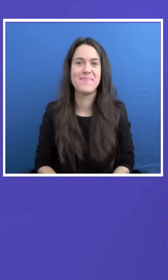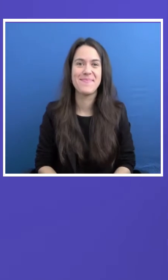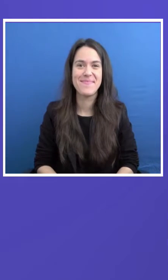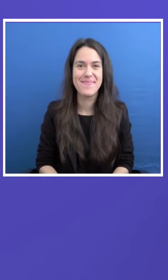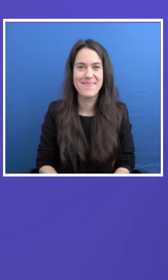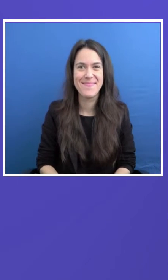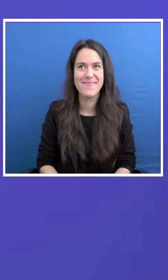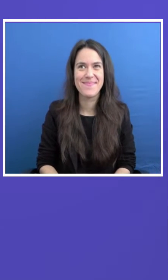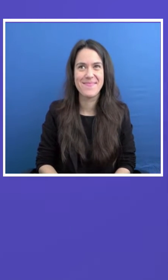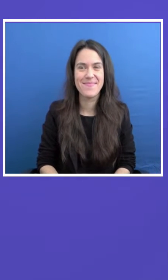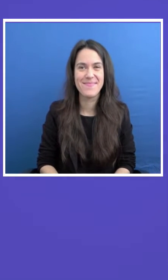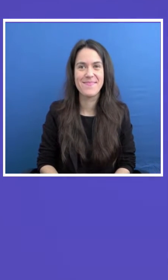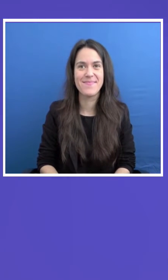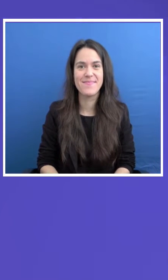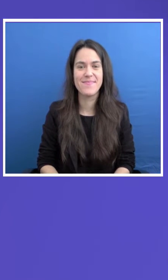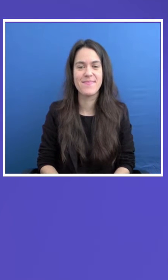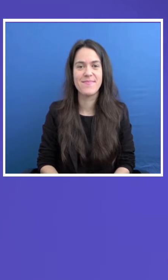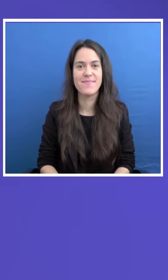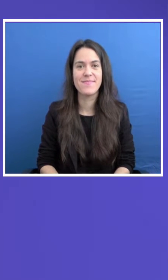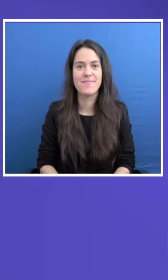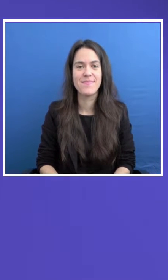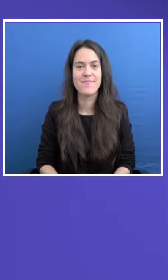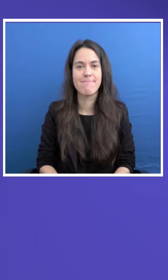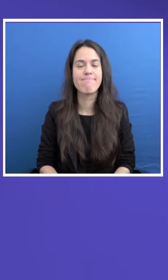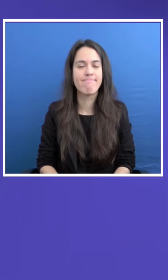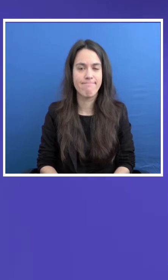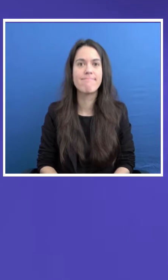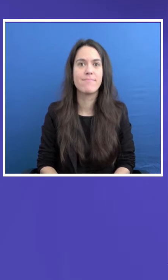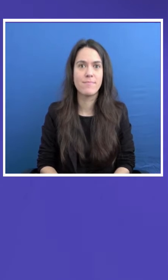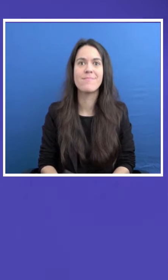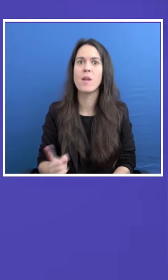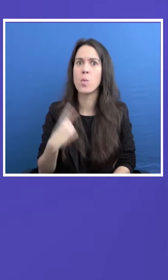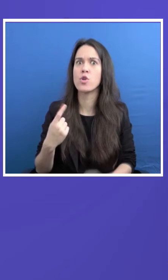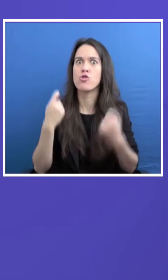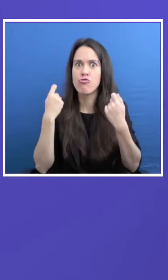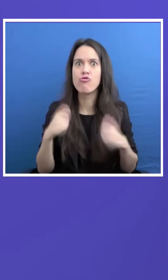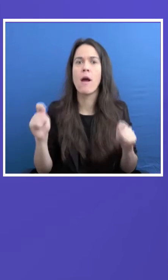We try to shed light on great women in